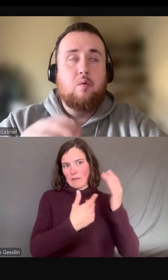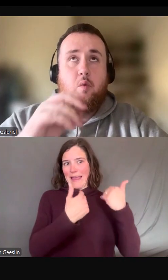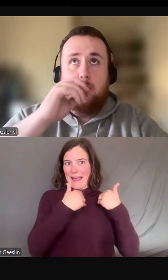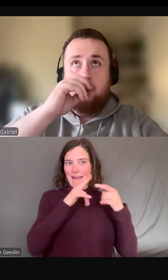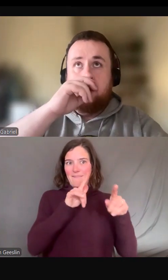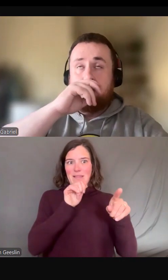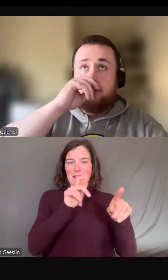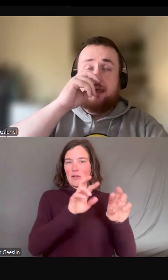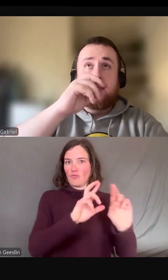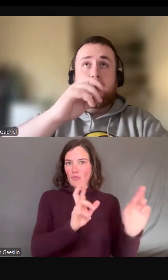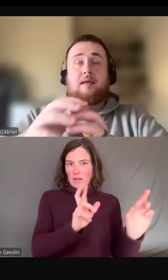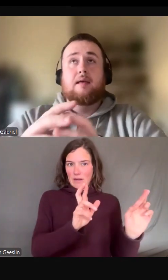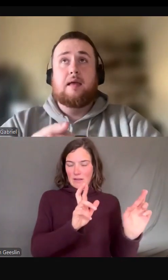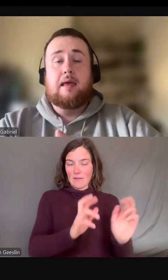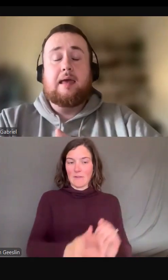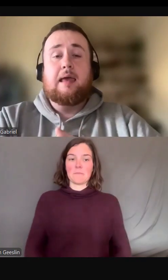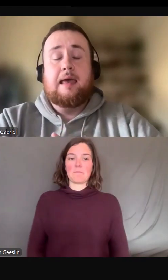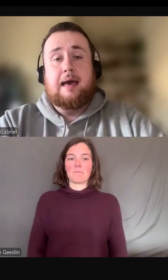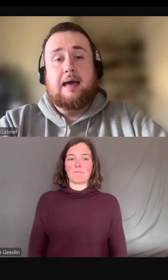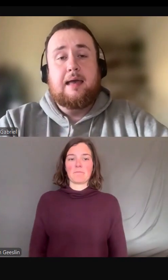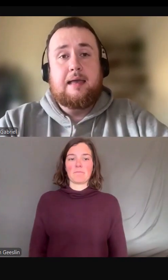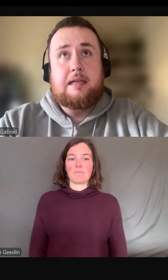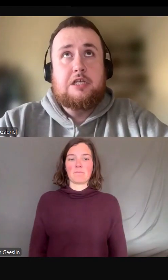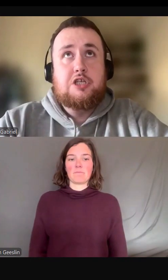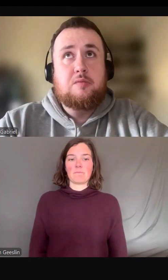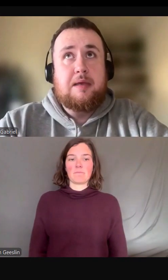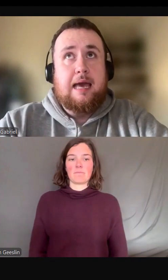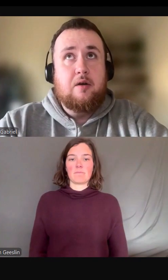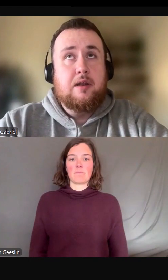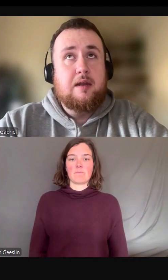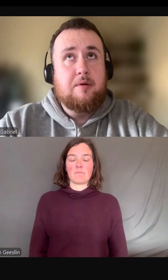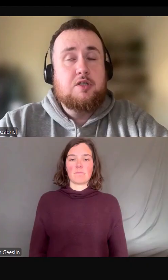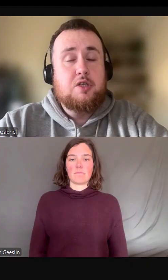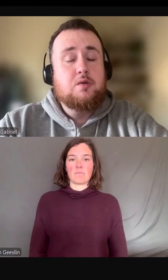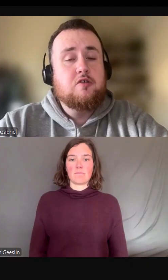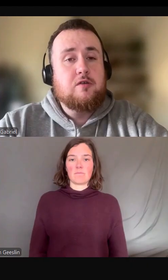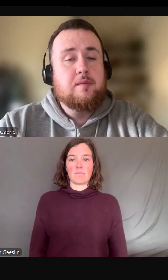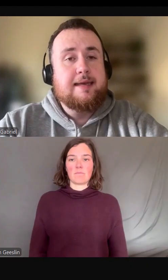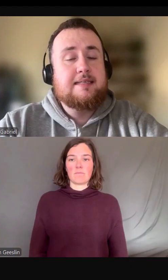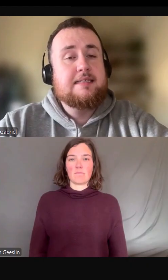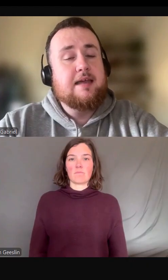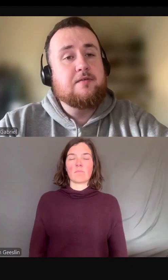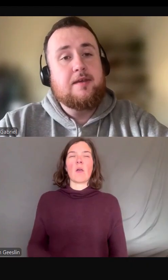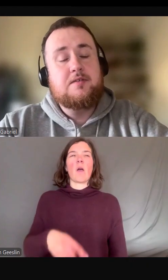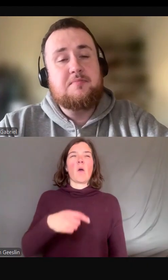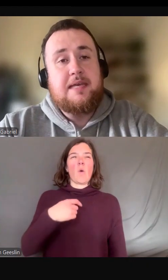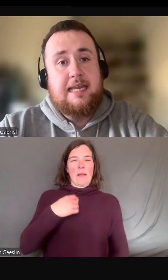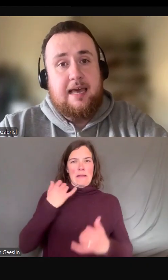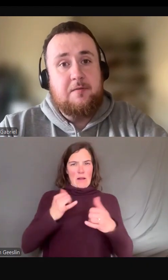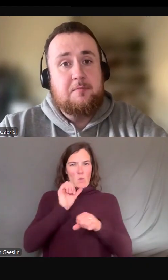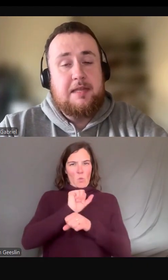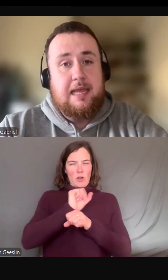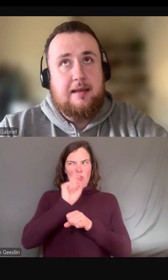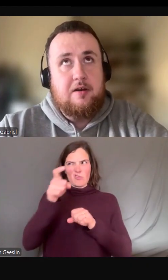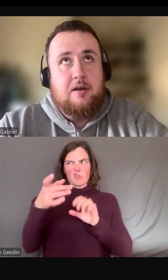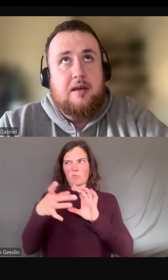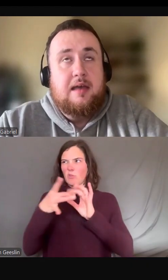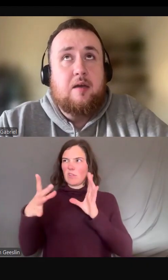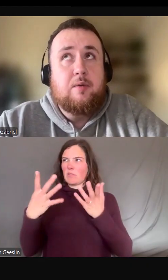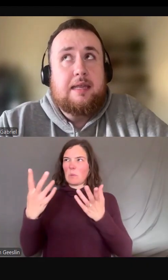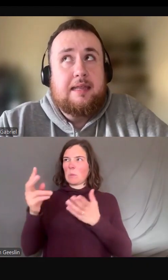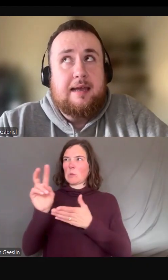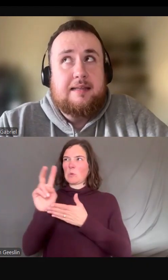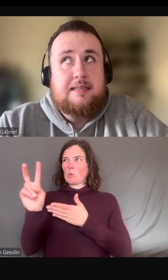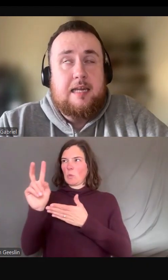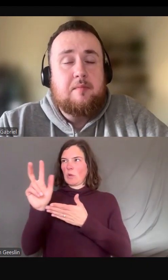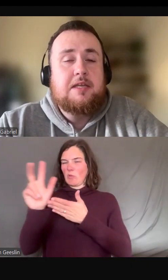And what we're doing, it should be out in about 2 to 3 weeks, is that if you use a PDF in particular, and